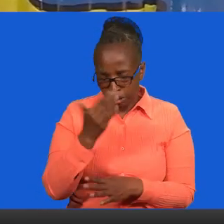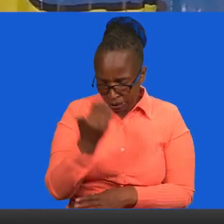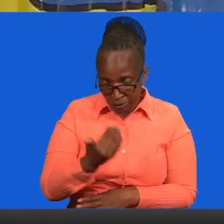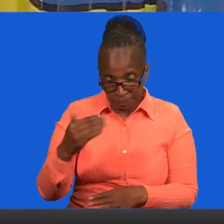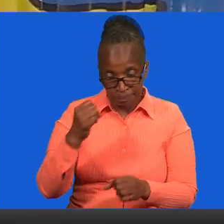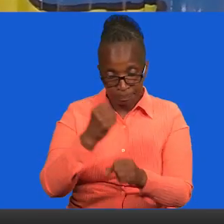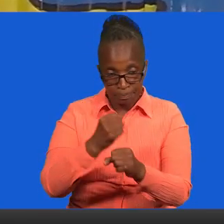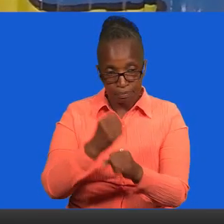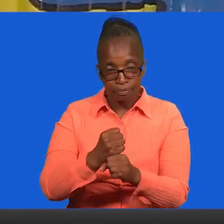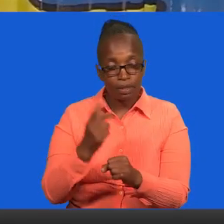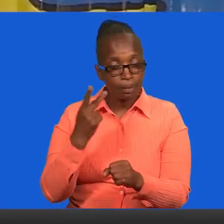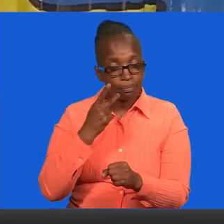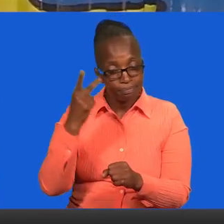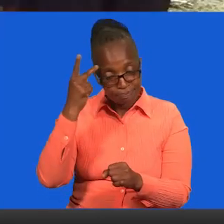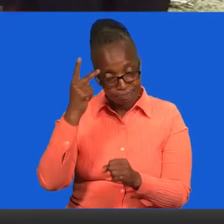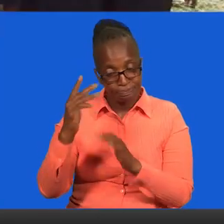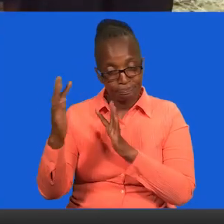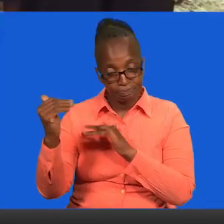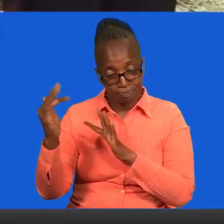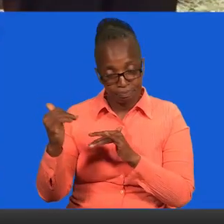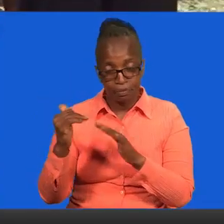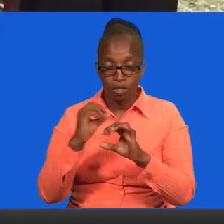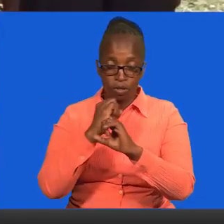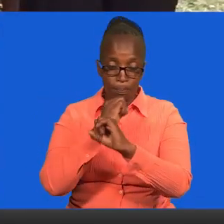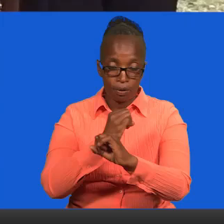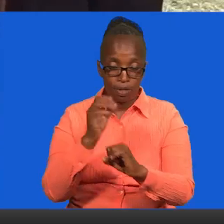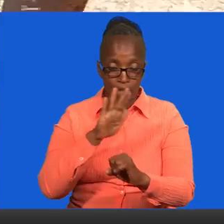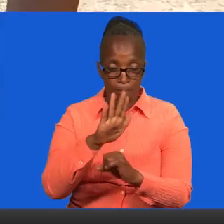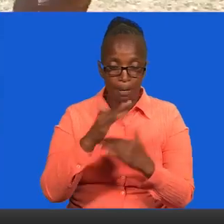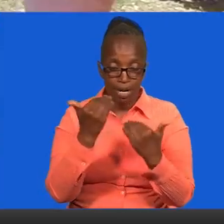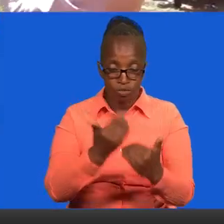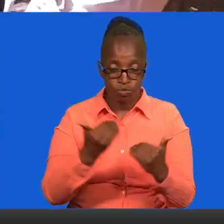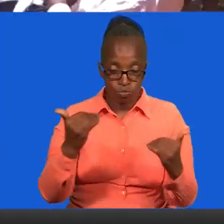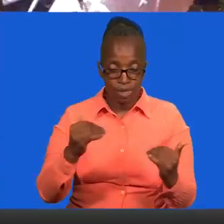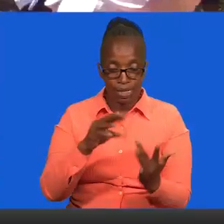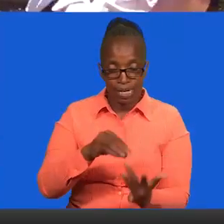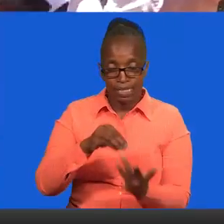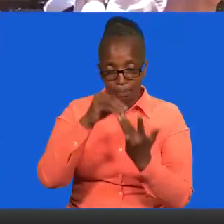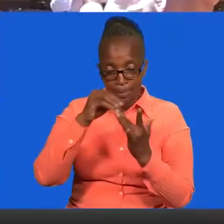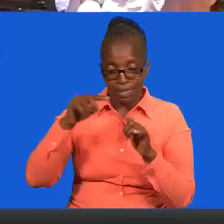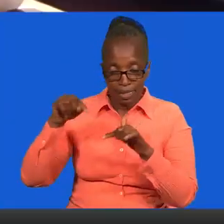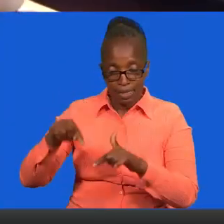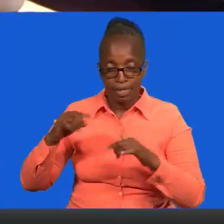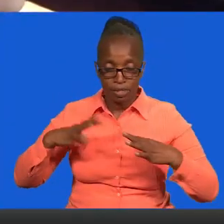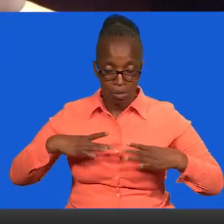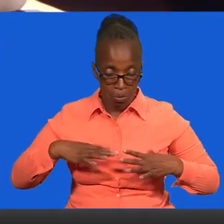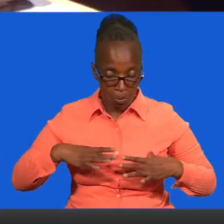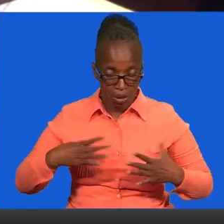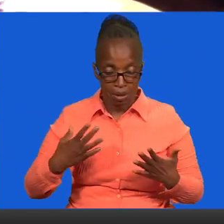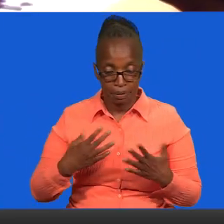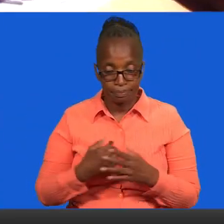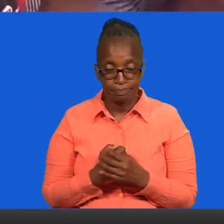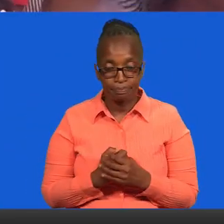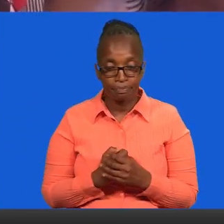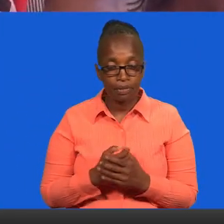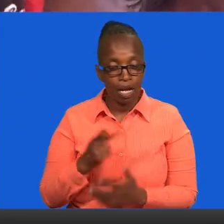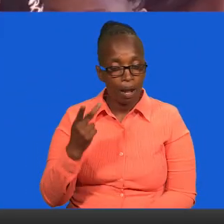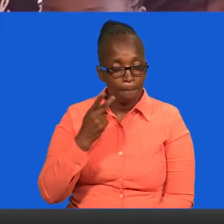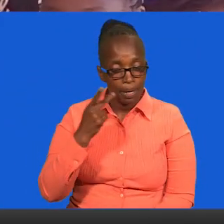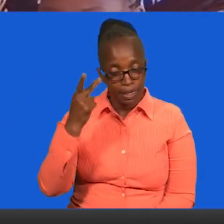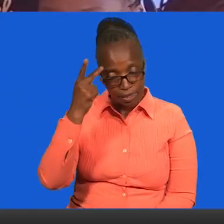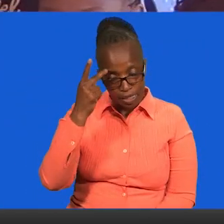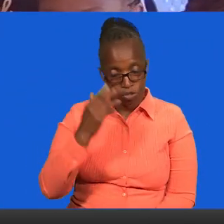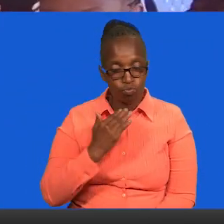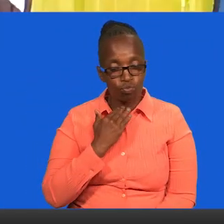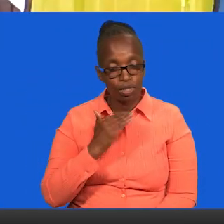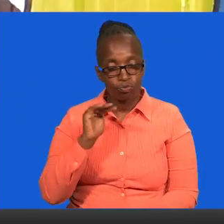ya watoto wanaendelea vipi pale nyumbani. Wazazi nao wametakiwa kuwalinda wanao wakati wa likizo na kuhimiza watoto kuendelea na masomo hata